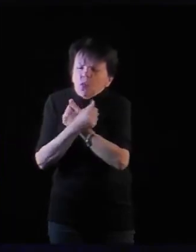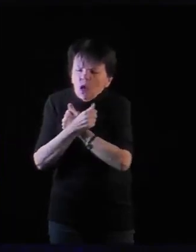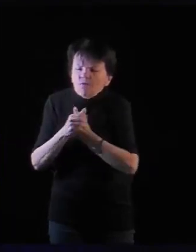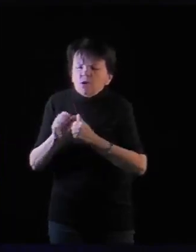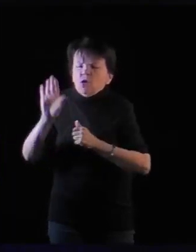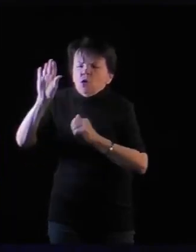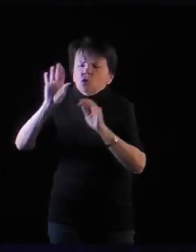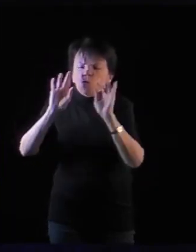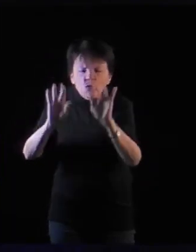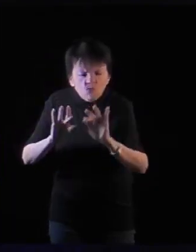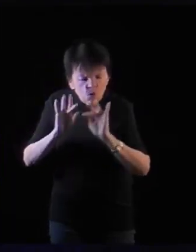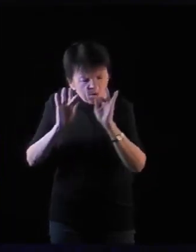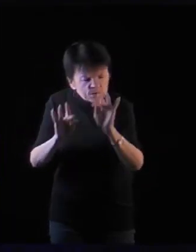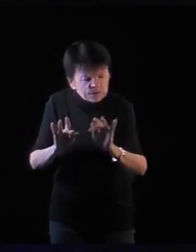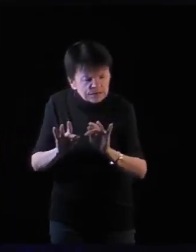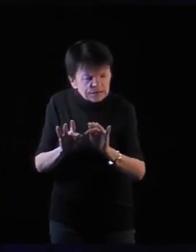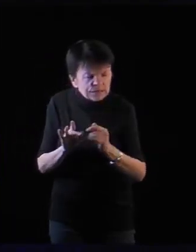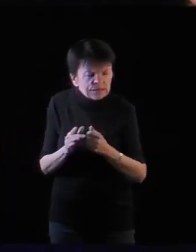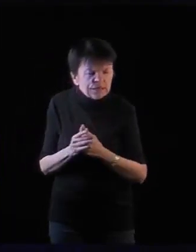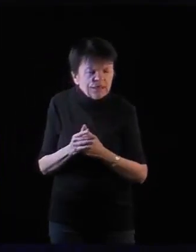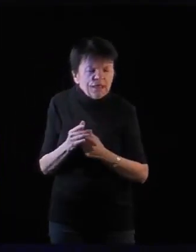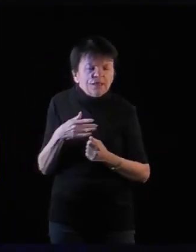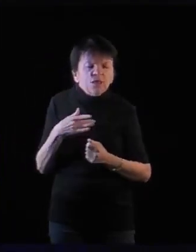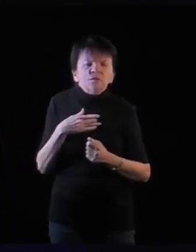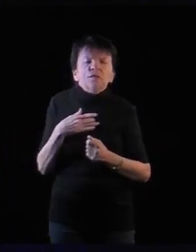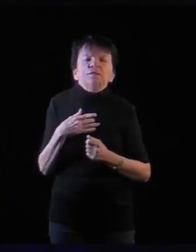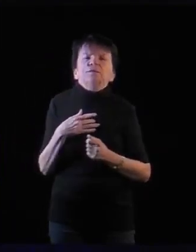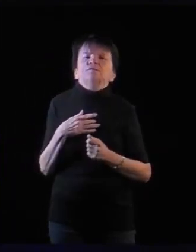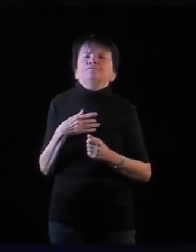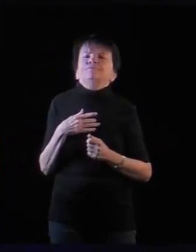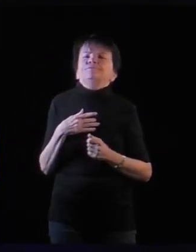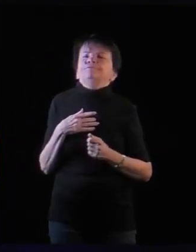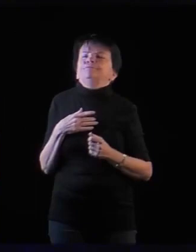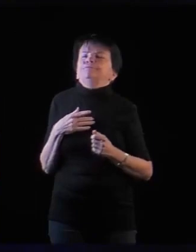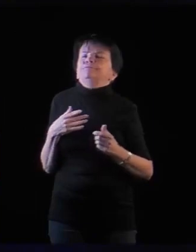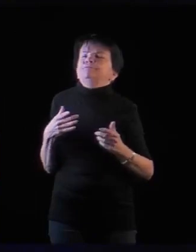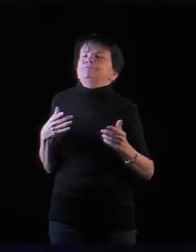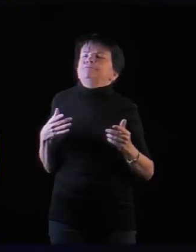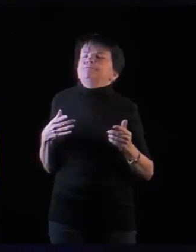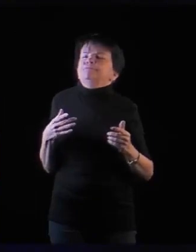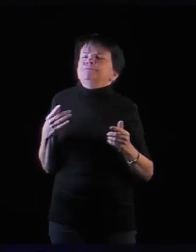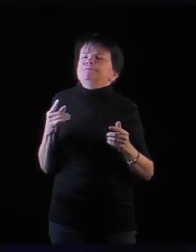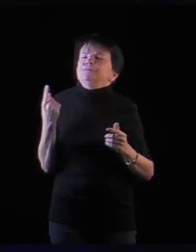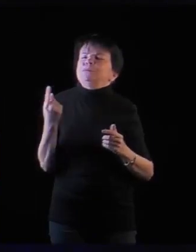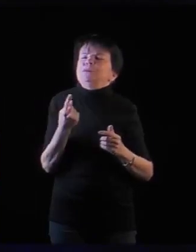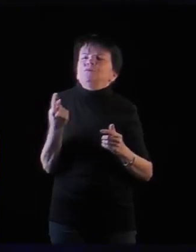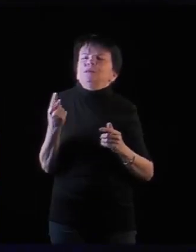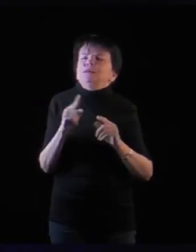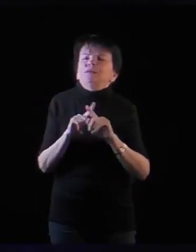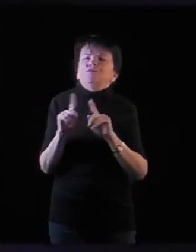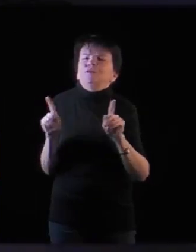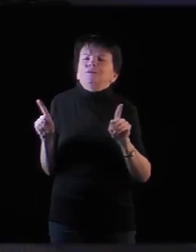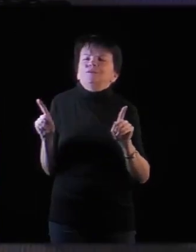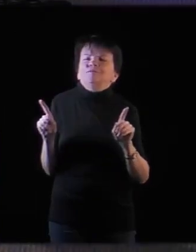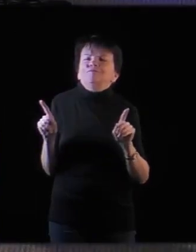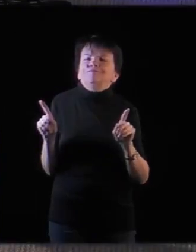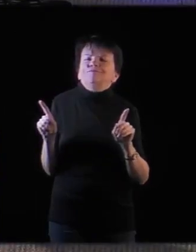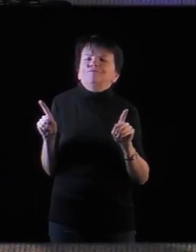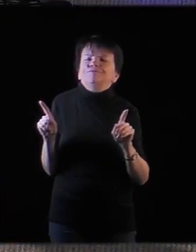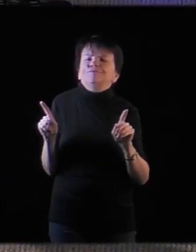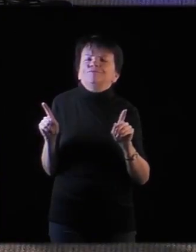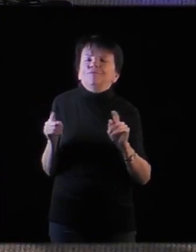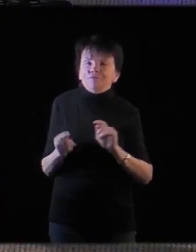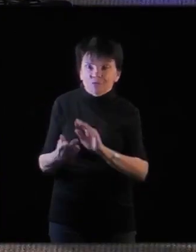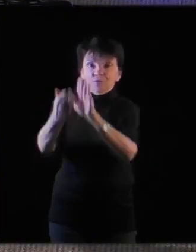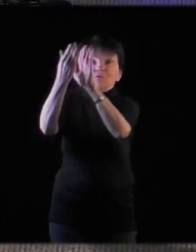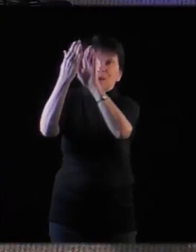mercy. They would sense this as they come into our home, that there would be something different about this home. The presence of